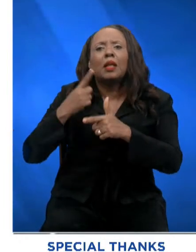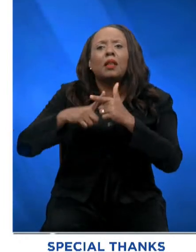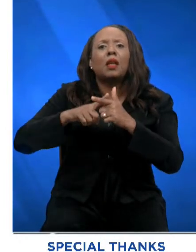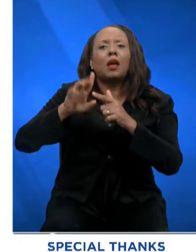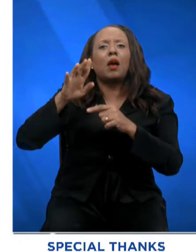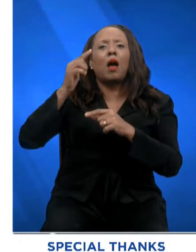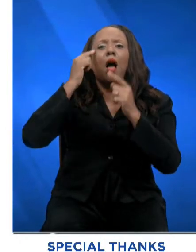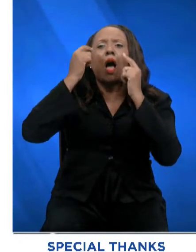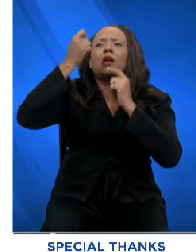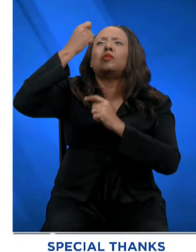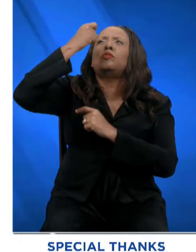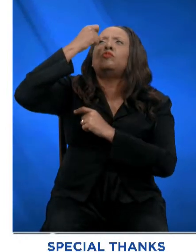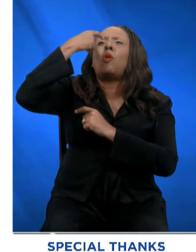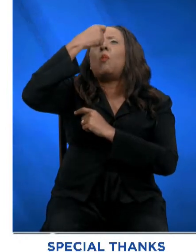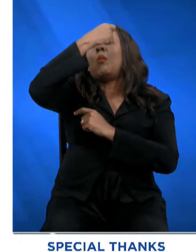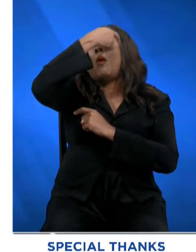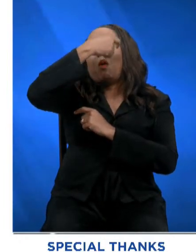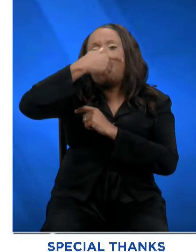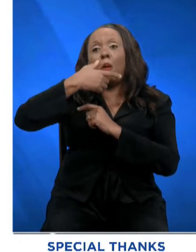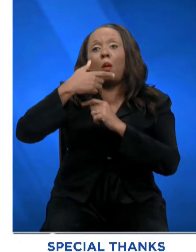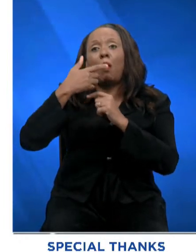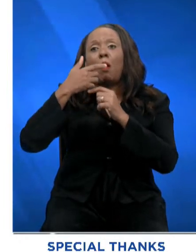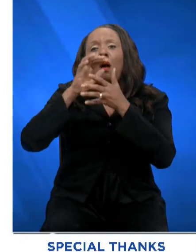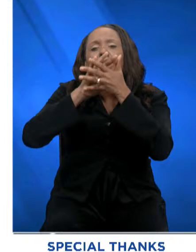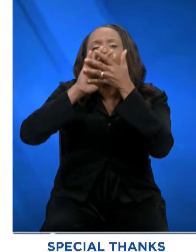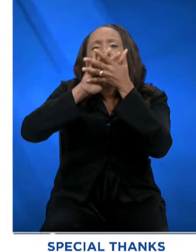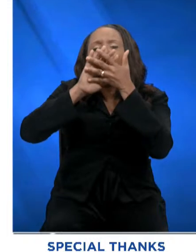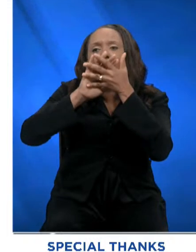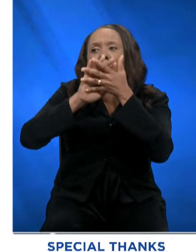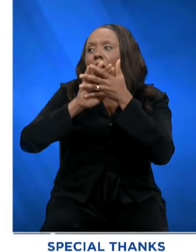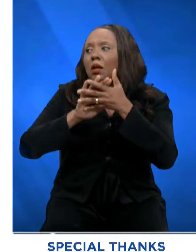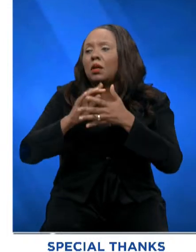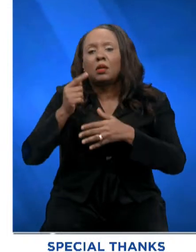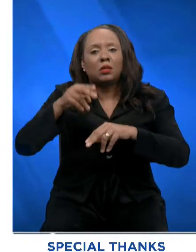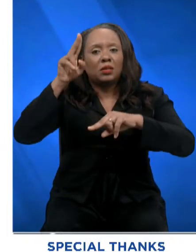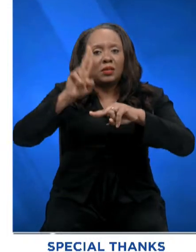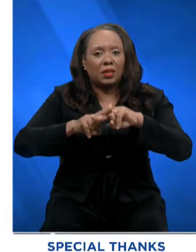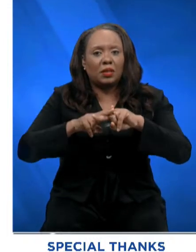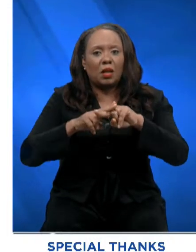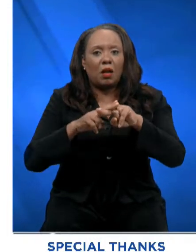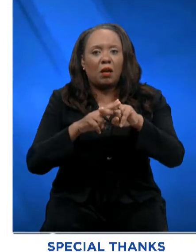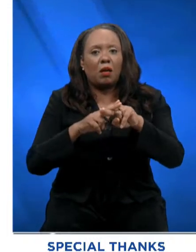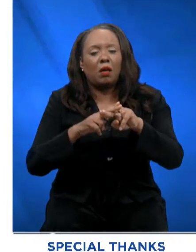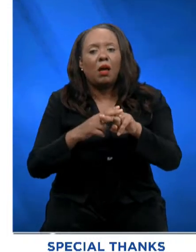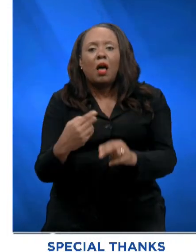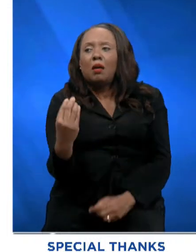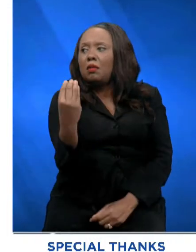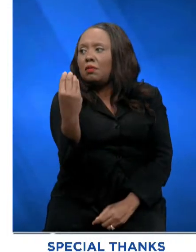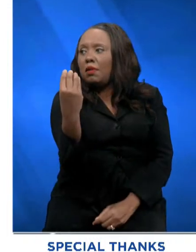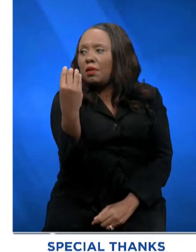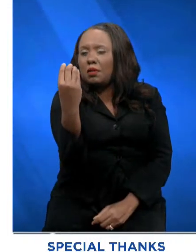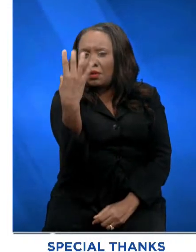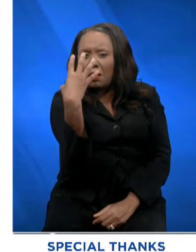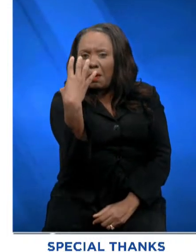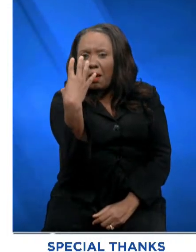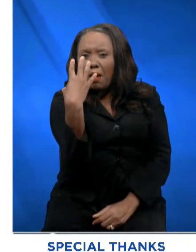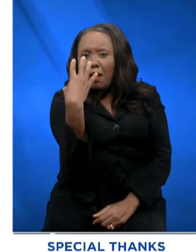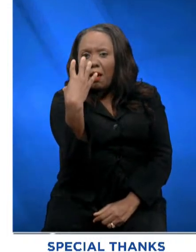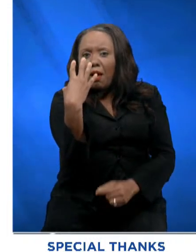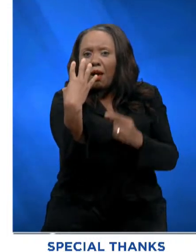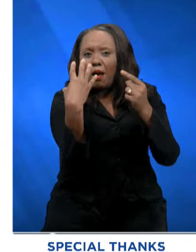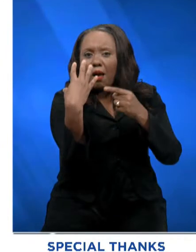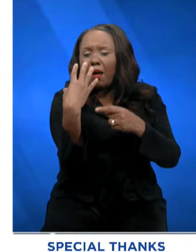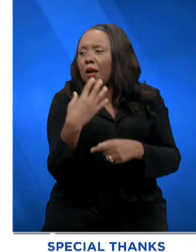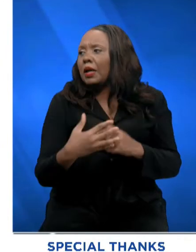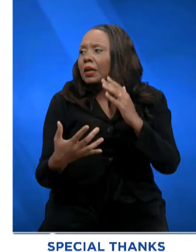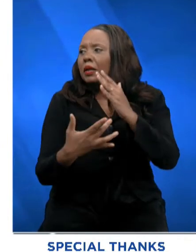the pupils are dilated. And we ask you to have a seat in front of a camera similar to this photo. And then the technician takes